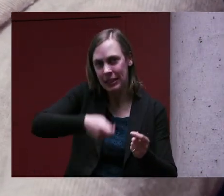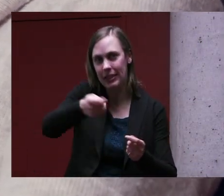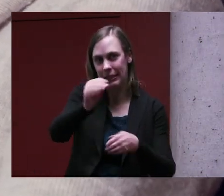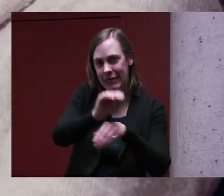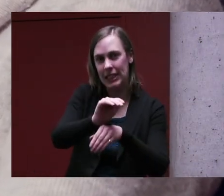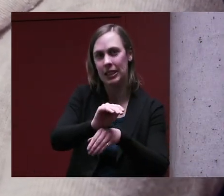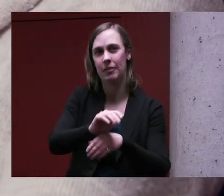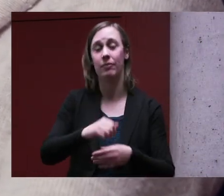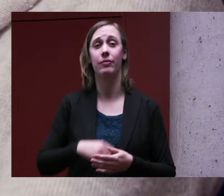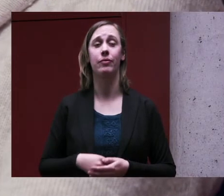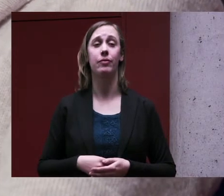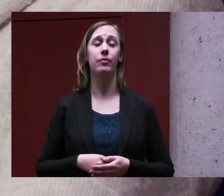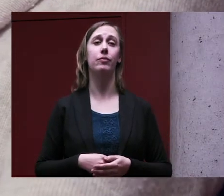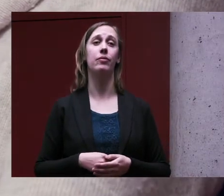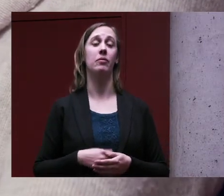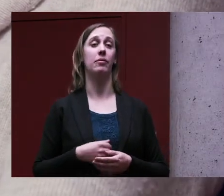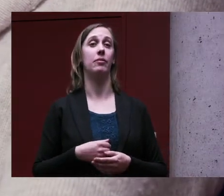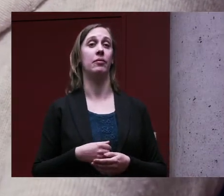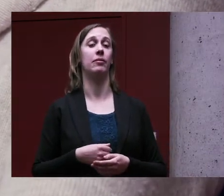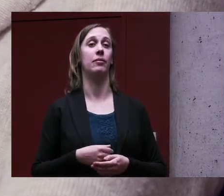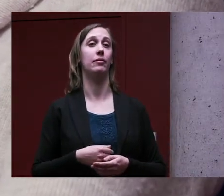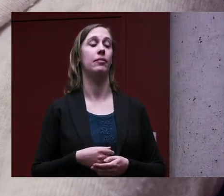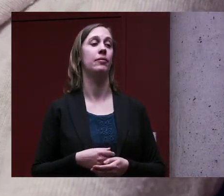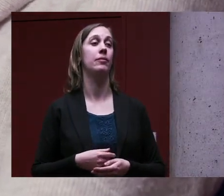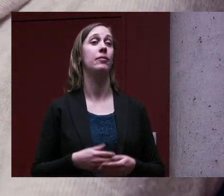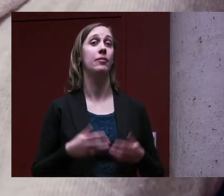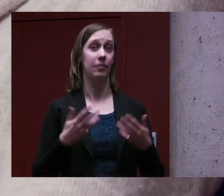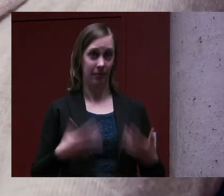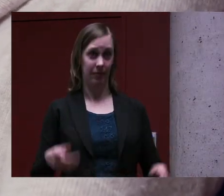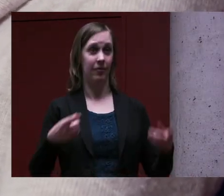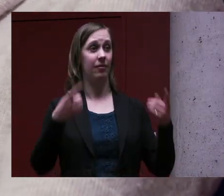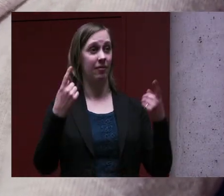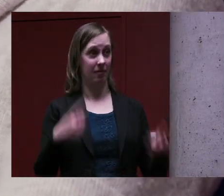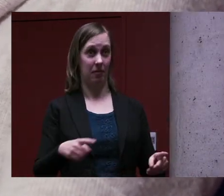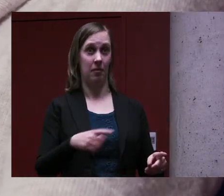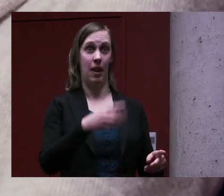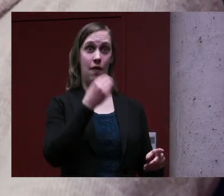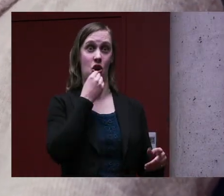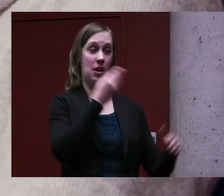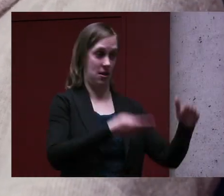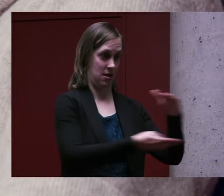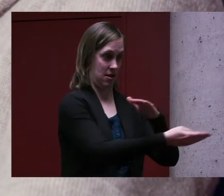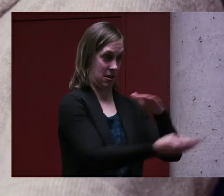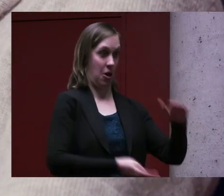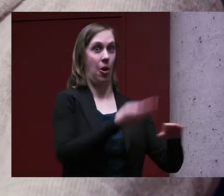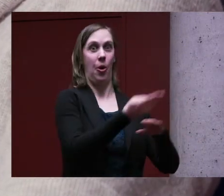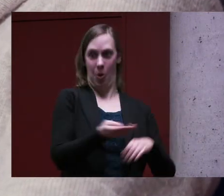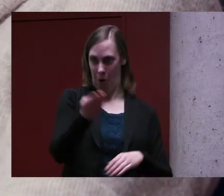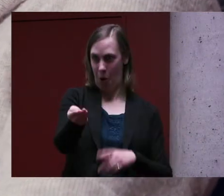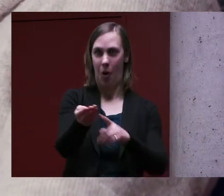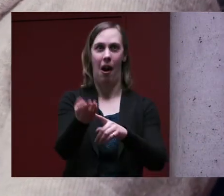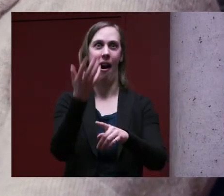I've seen hot food put in front of people, then left there until after everyone else is